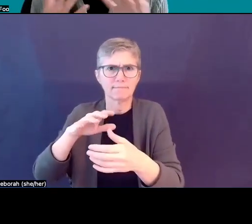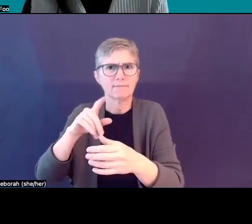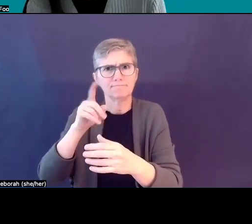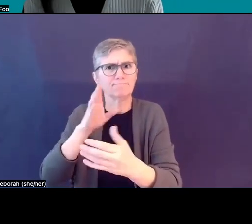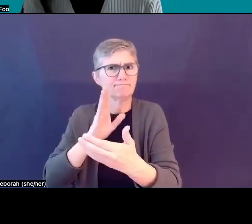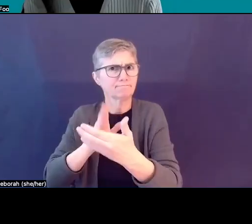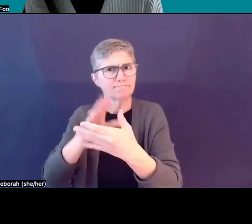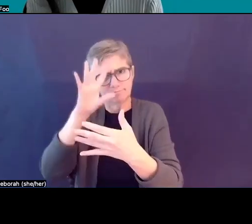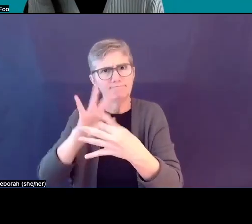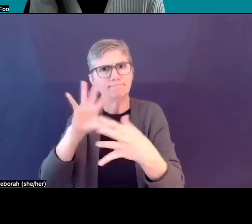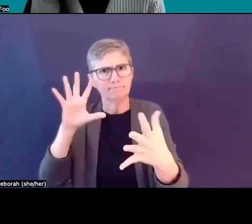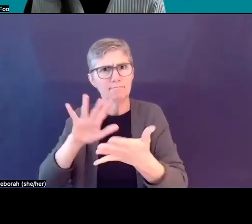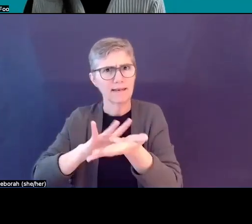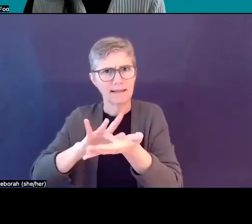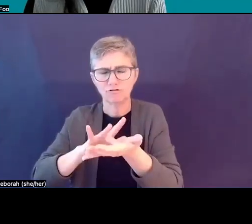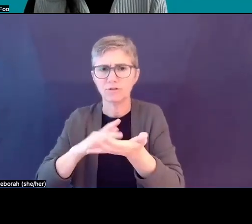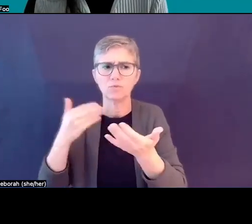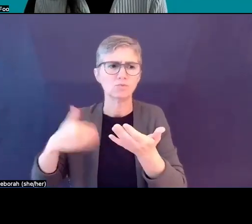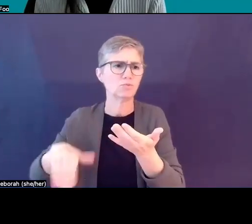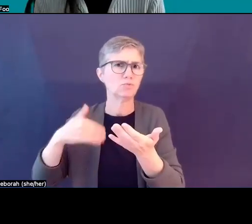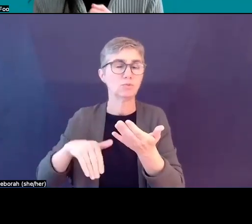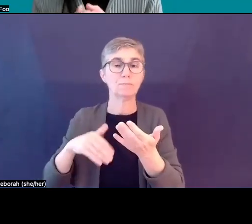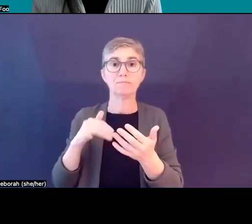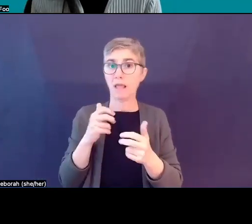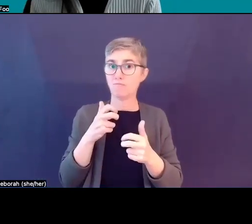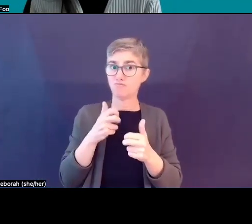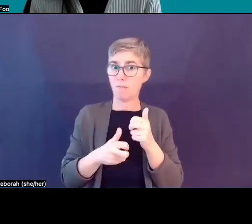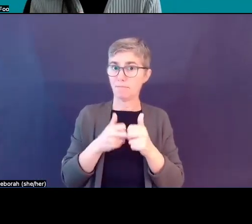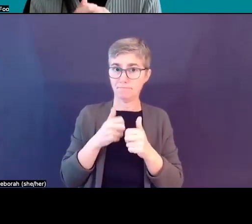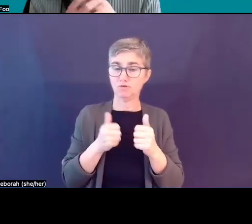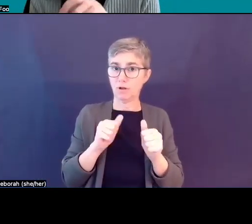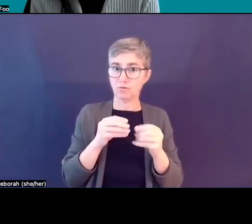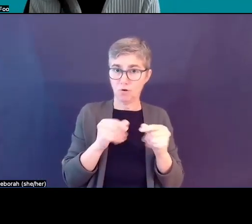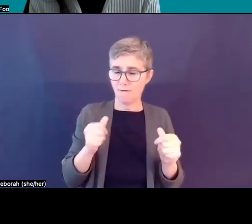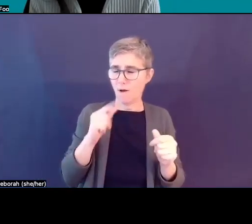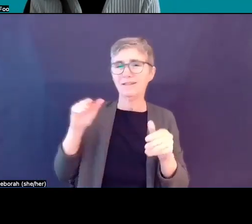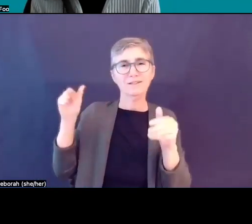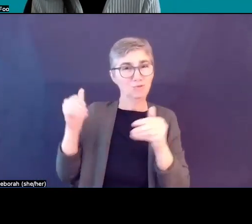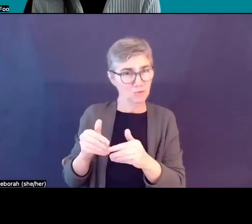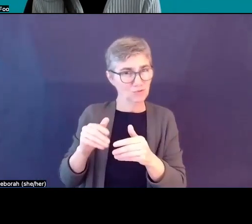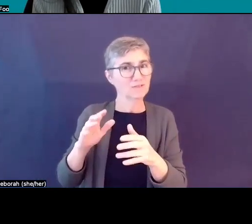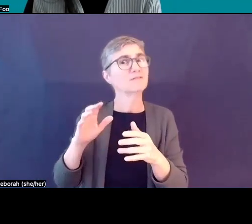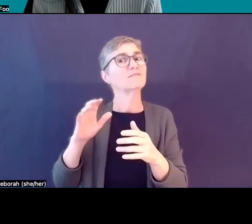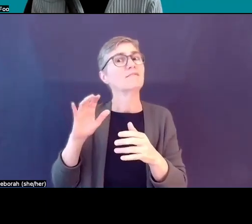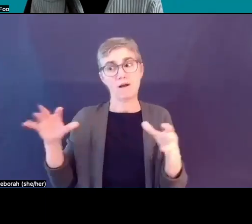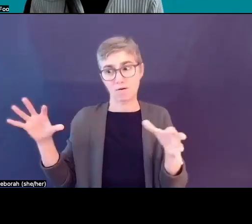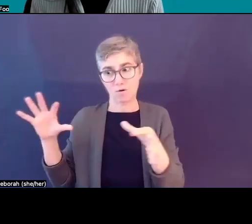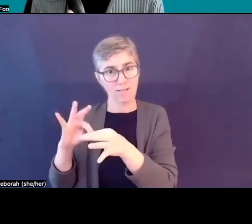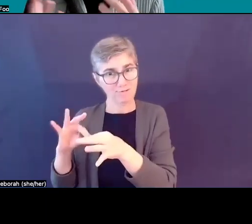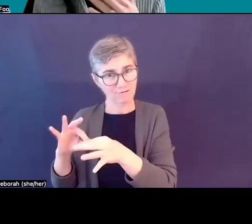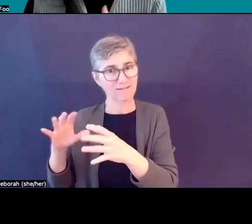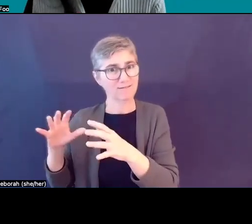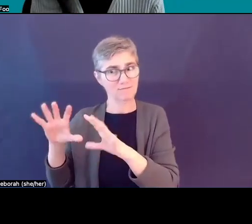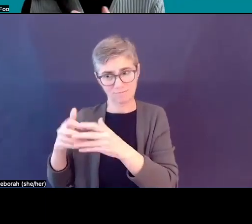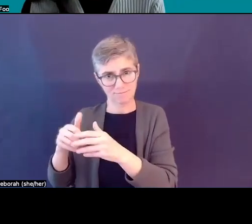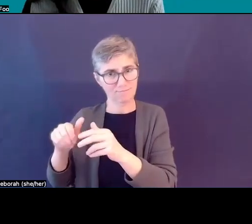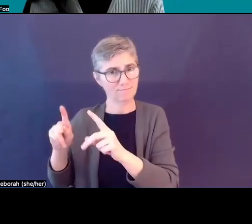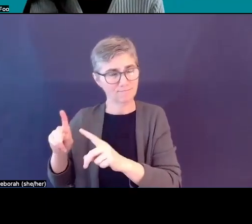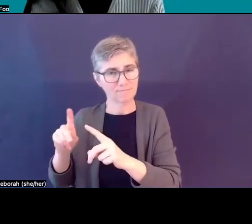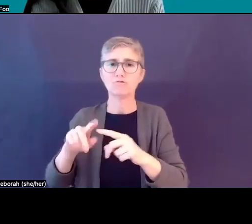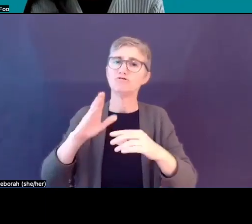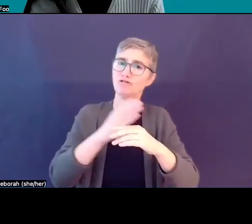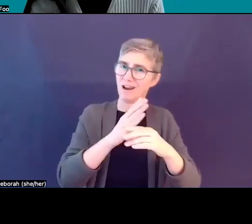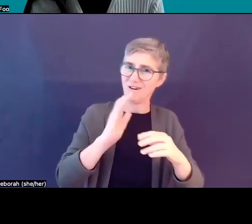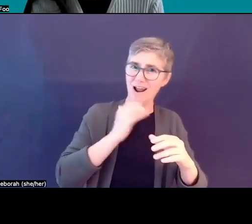the problem that we're trying to solve, introduce our coalition and implementation science approach, share some